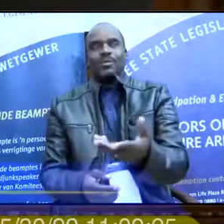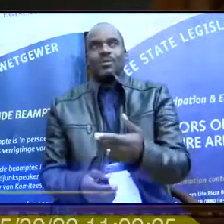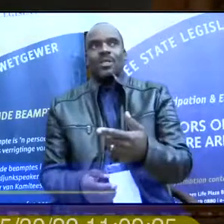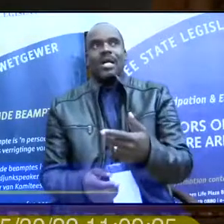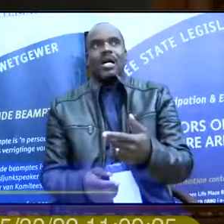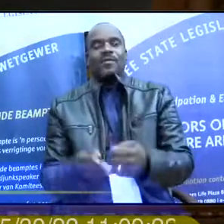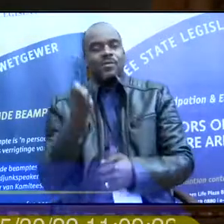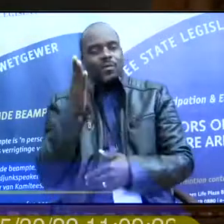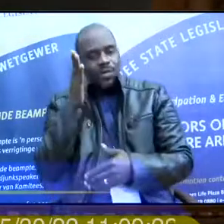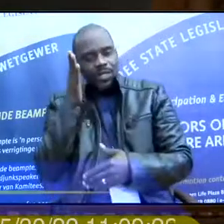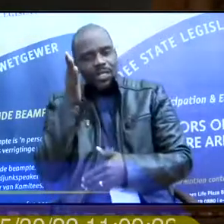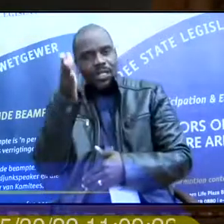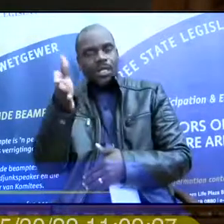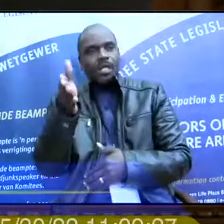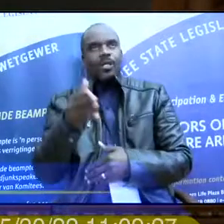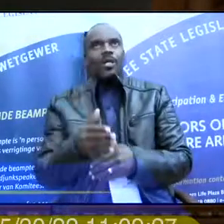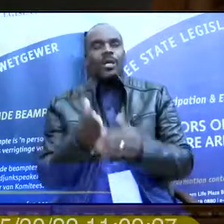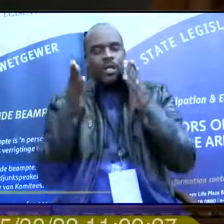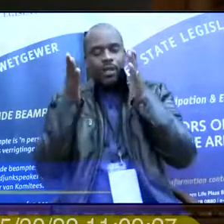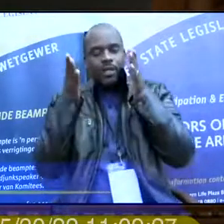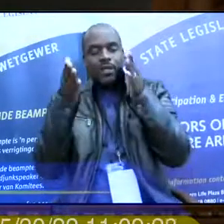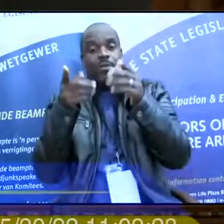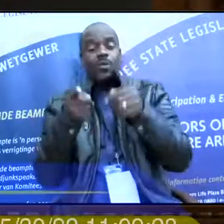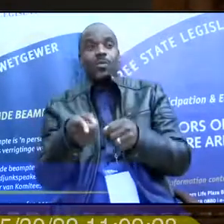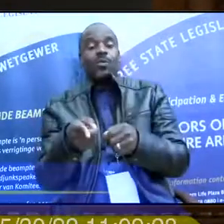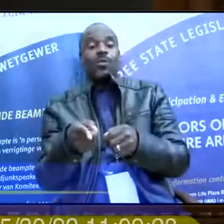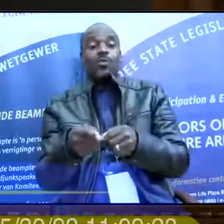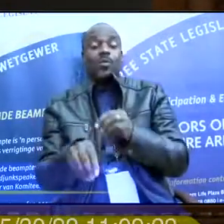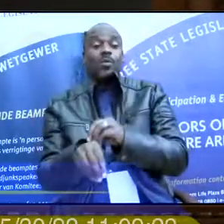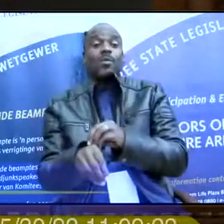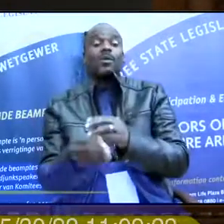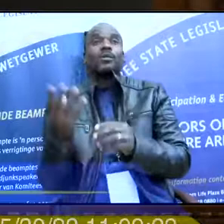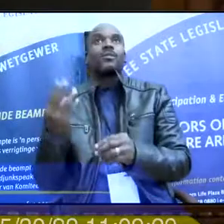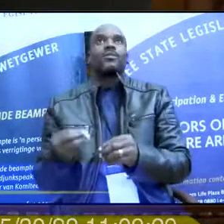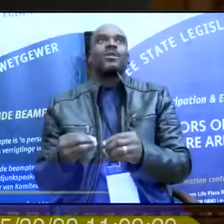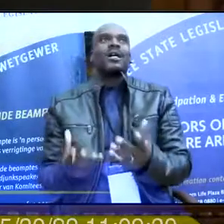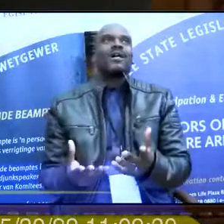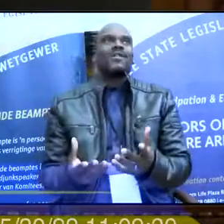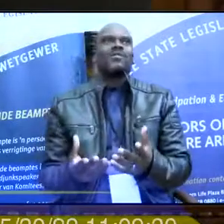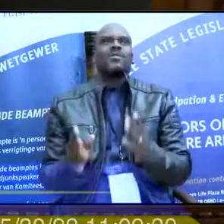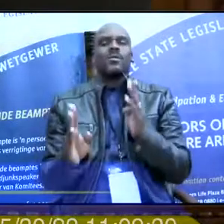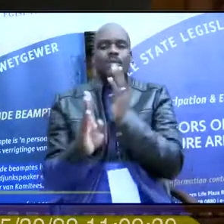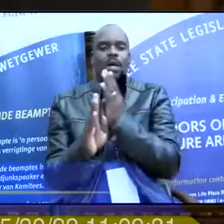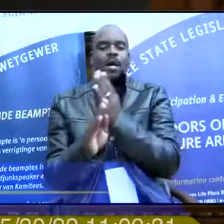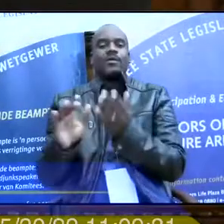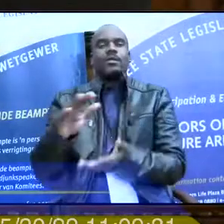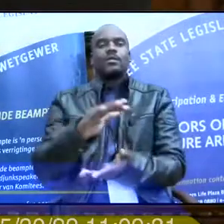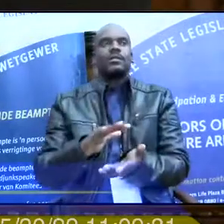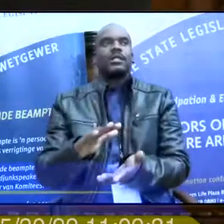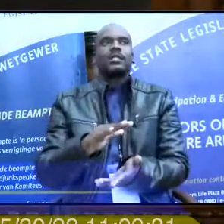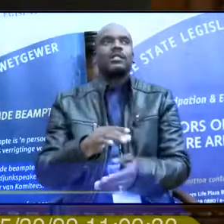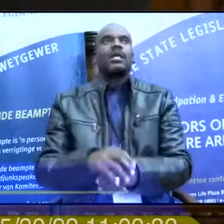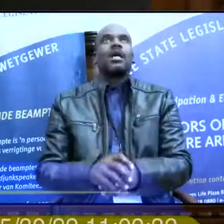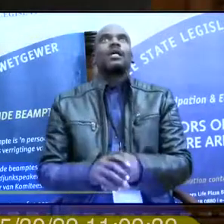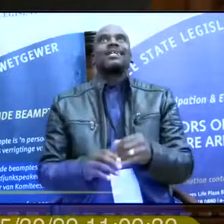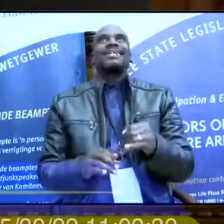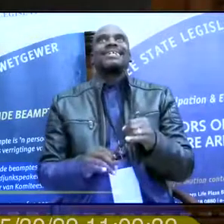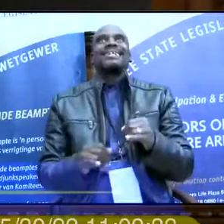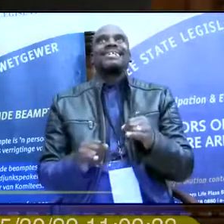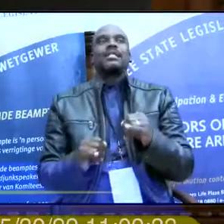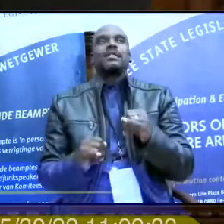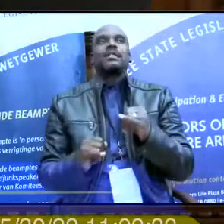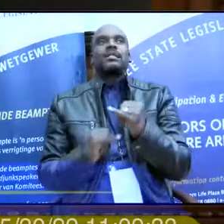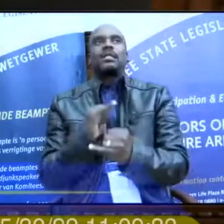consider the role of public sector with the role of the private sector the role of industry the role of foreign